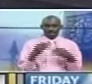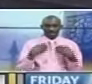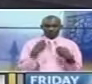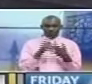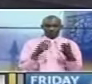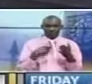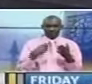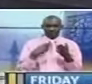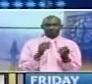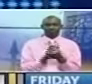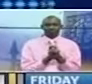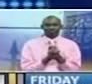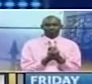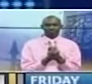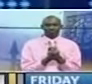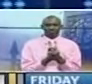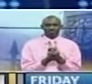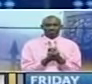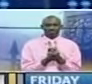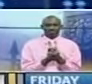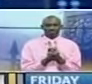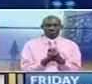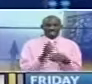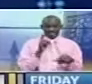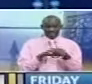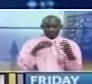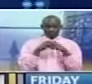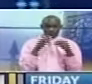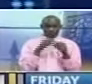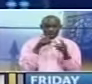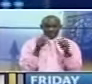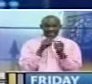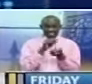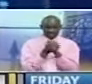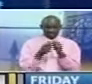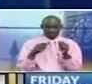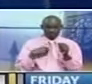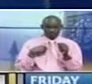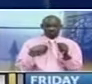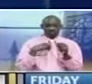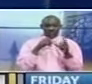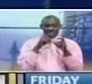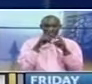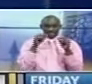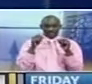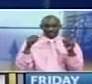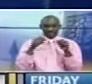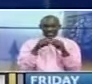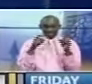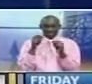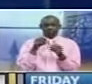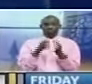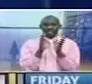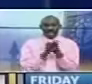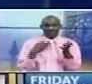call inflection. When the form of words are changed for grammatical function, they partially